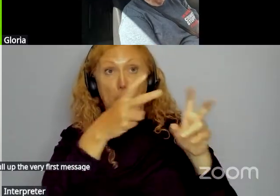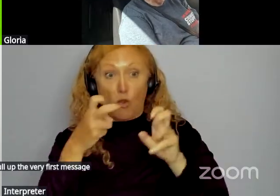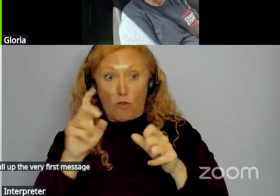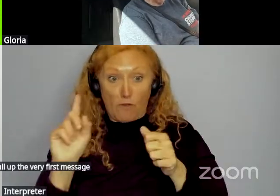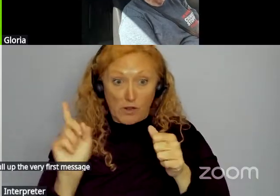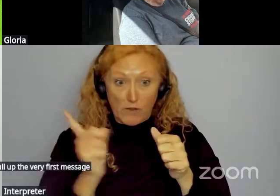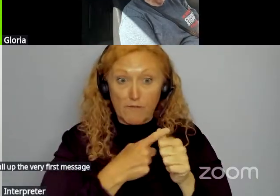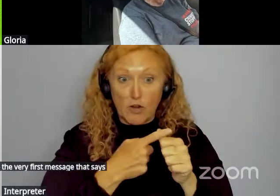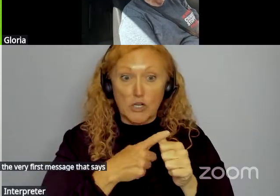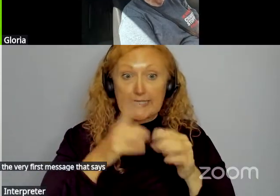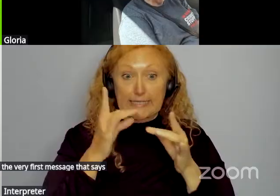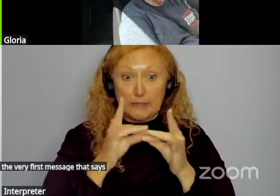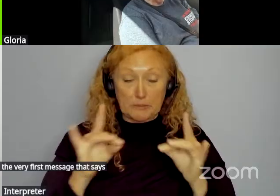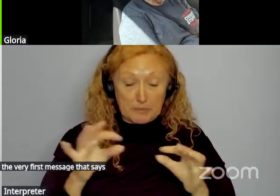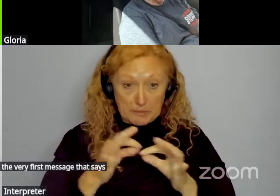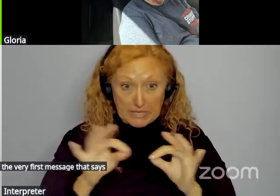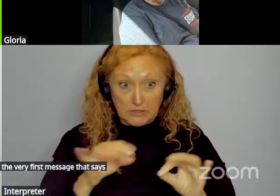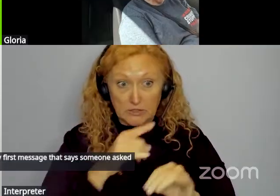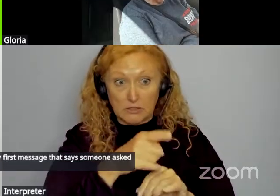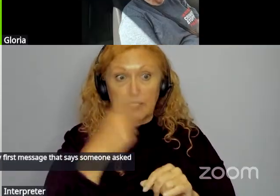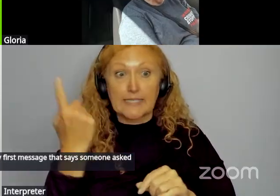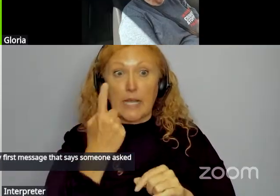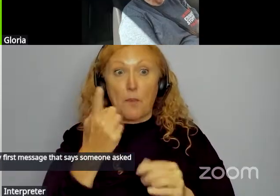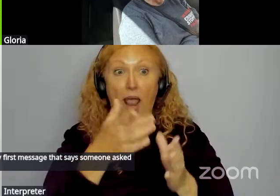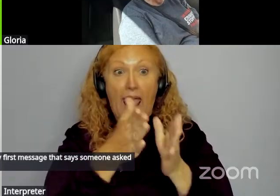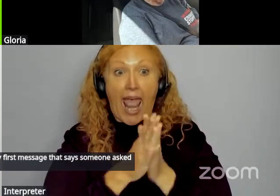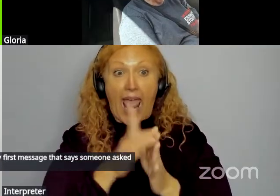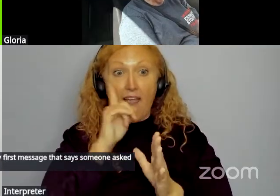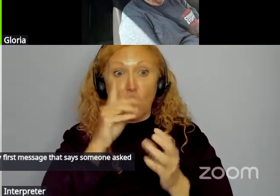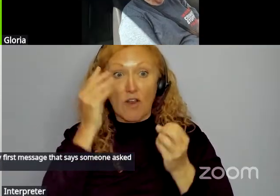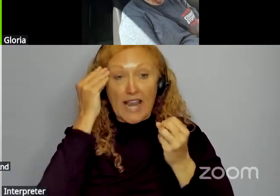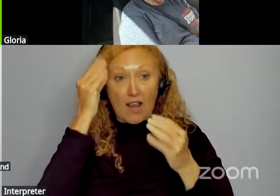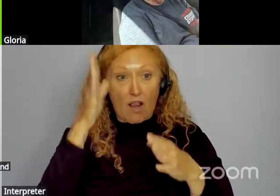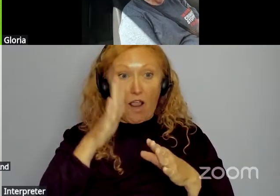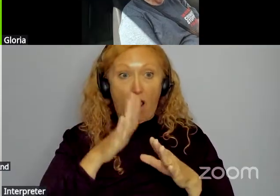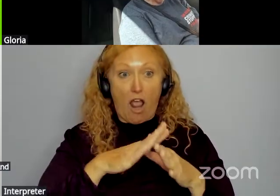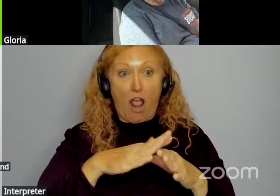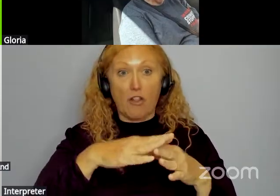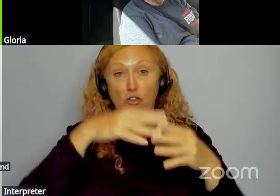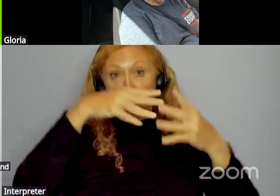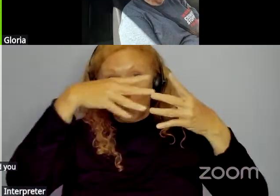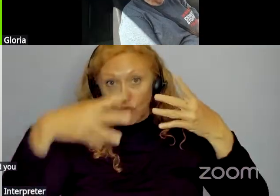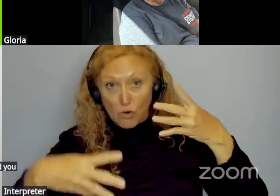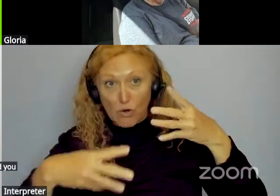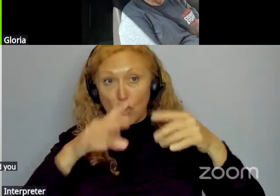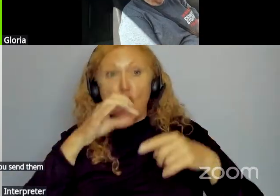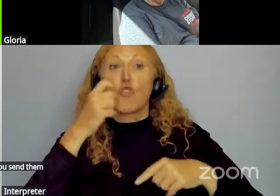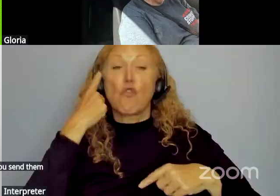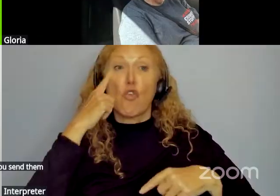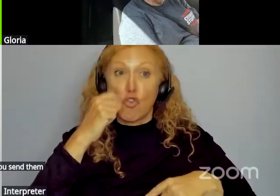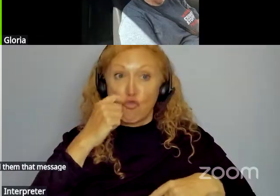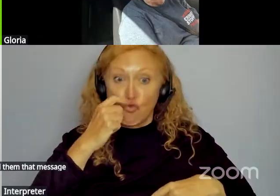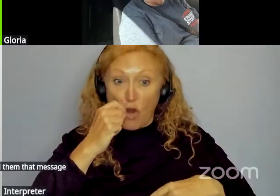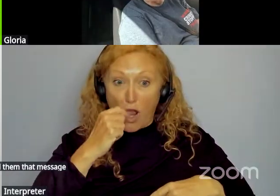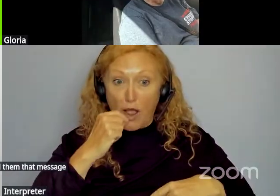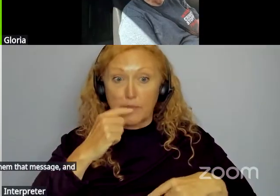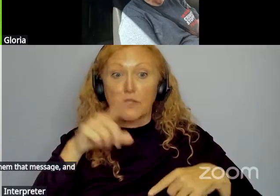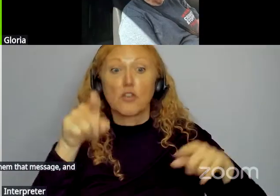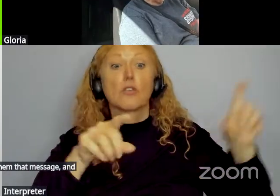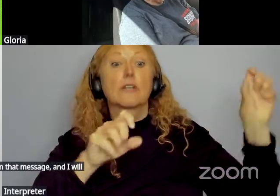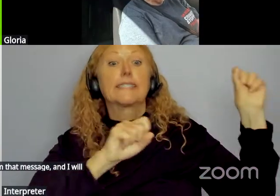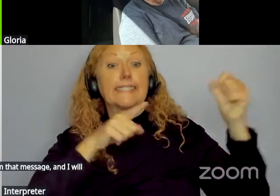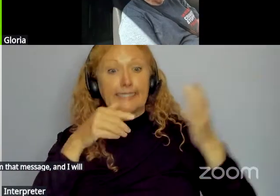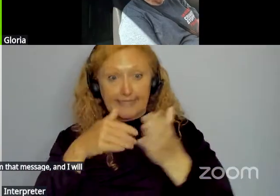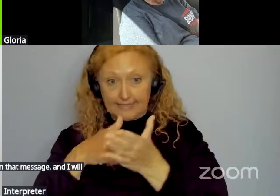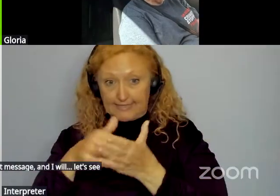that says someone asked for info on the drops, and you send them that message. And